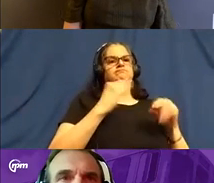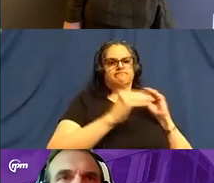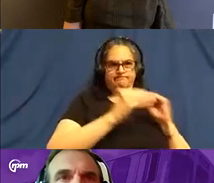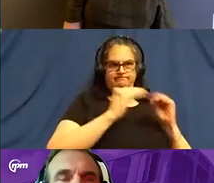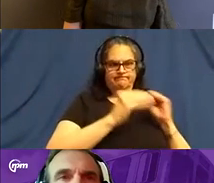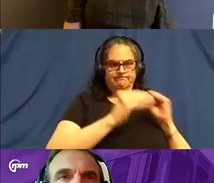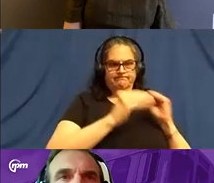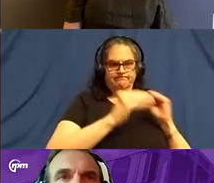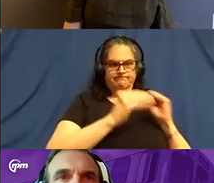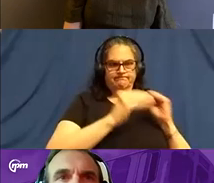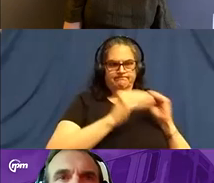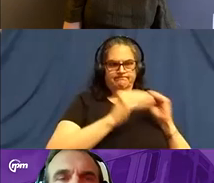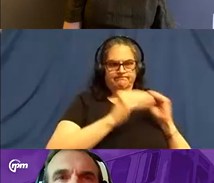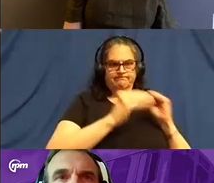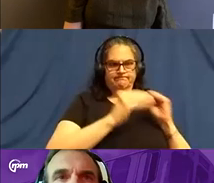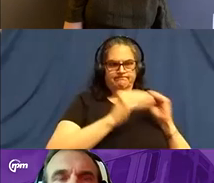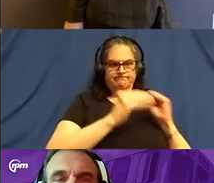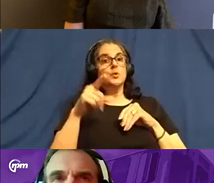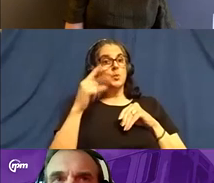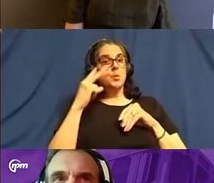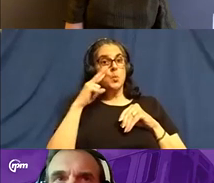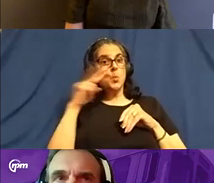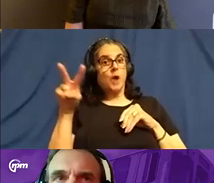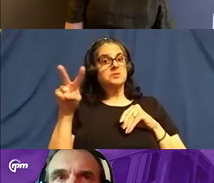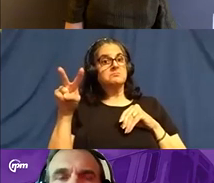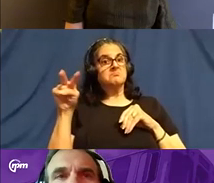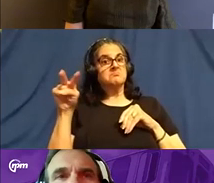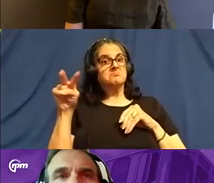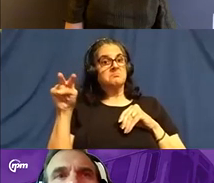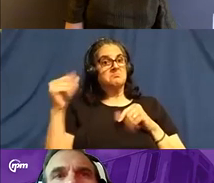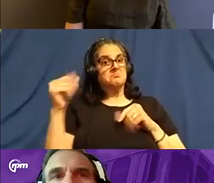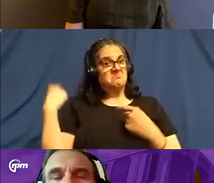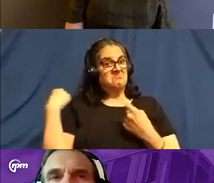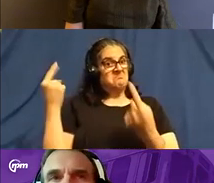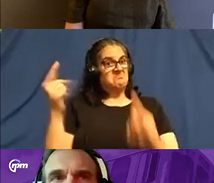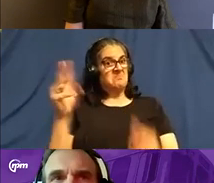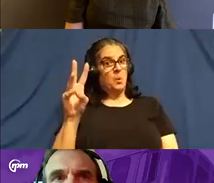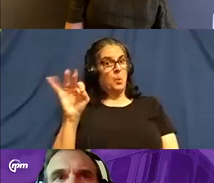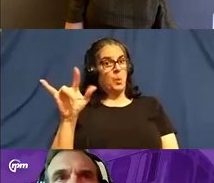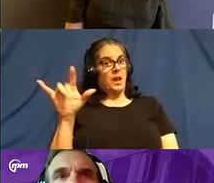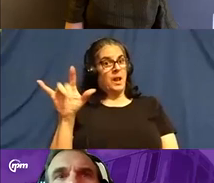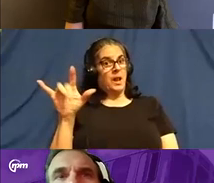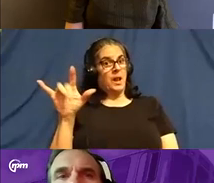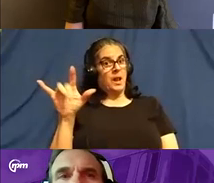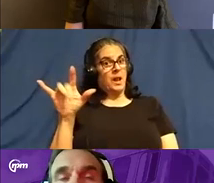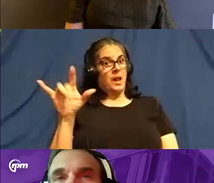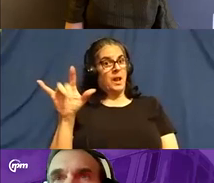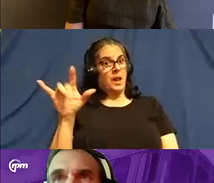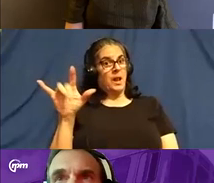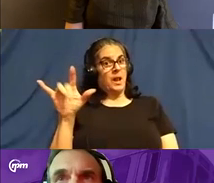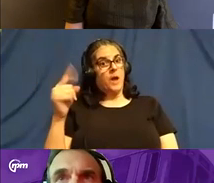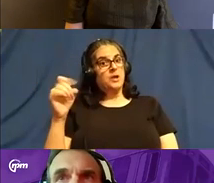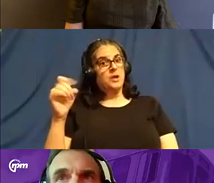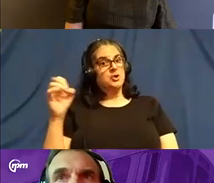Wilson sort of noticed how we built, in that case, 1 track at a time or 1 platform at a time, or even half